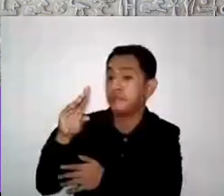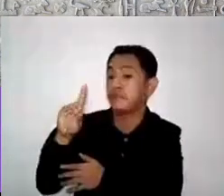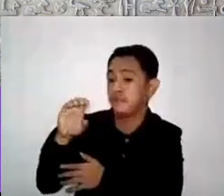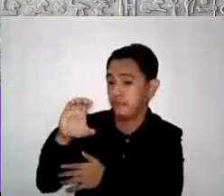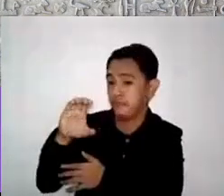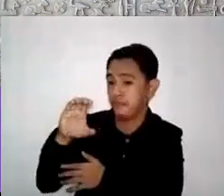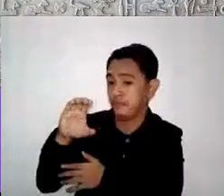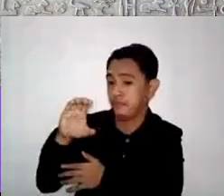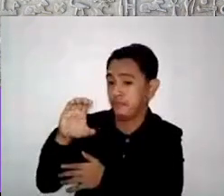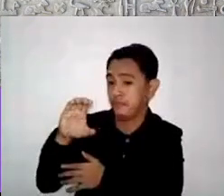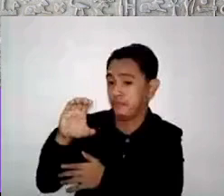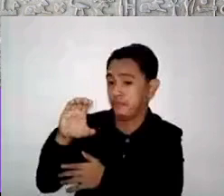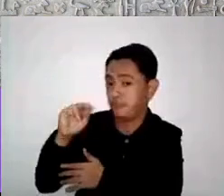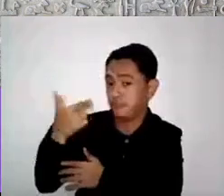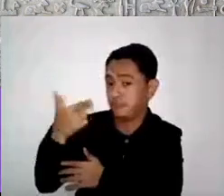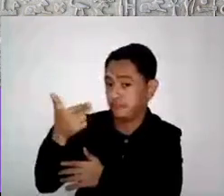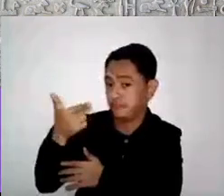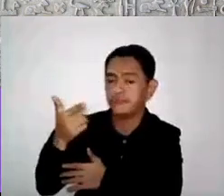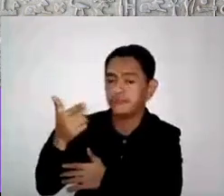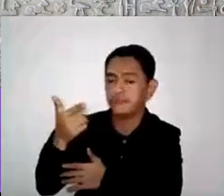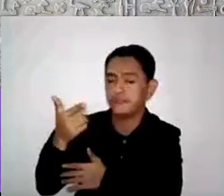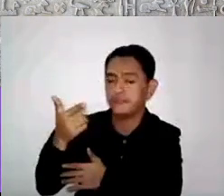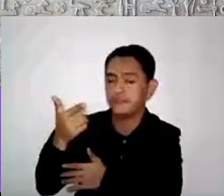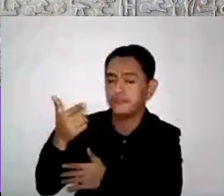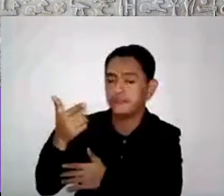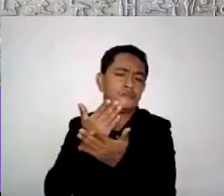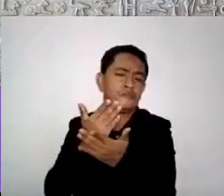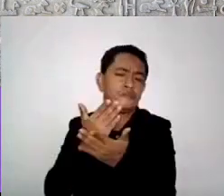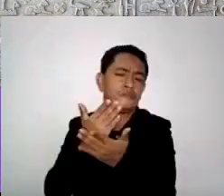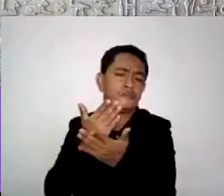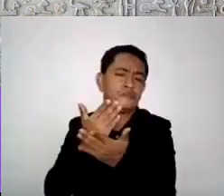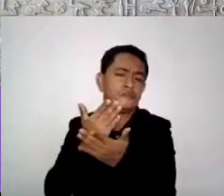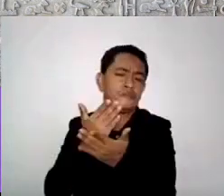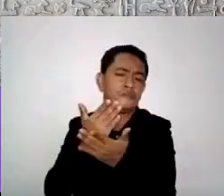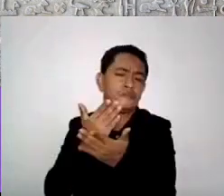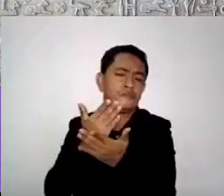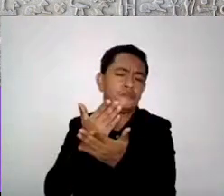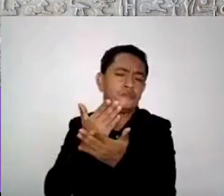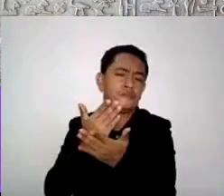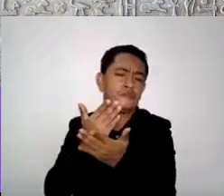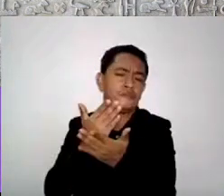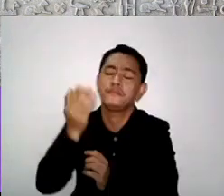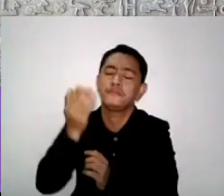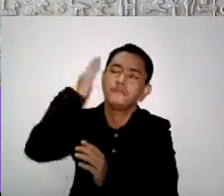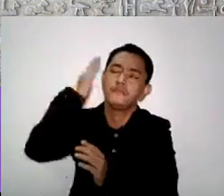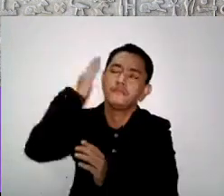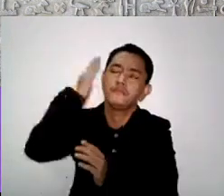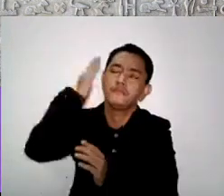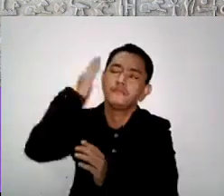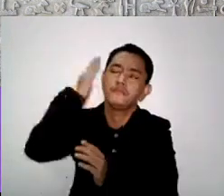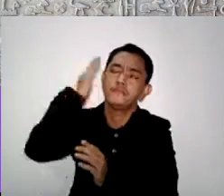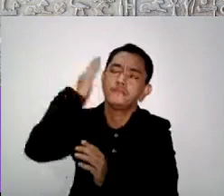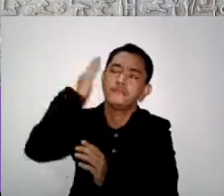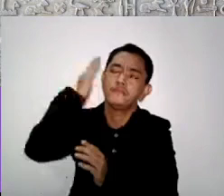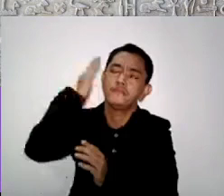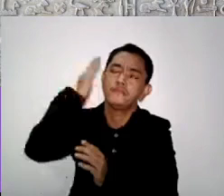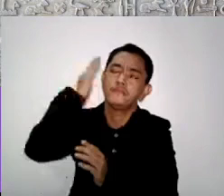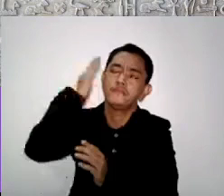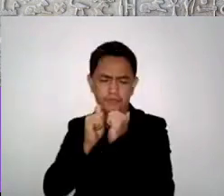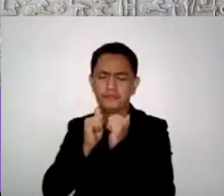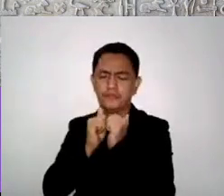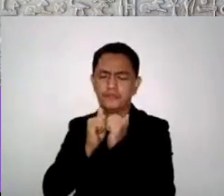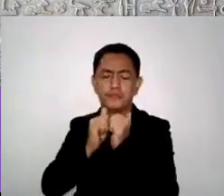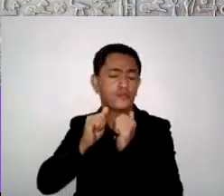Much like figuring out ancient Egyptian hieroglyphs or message of an encrypted code, this is what happens